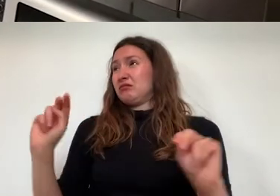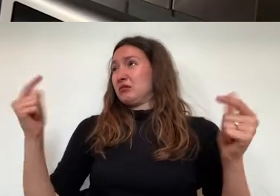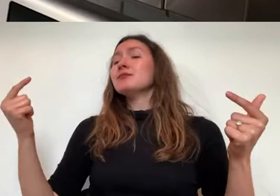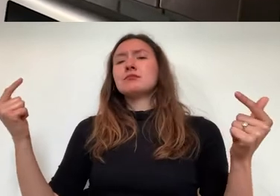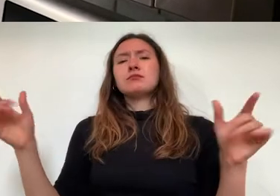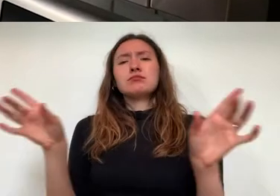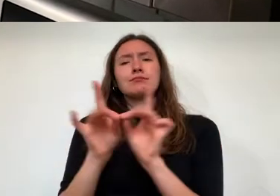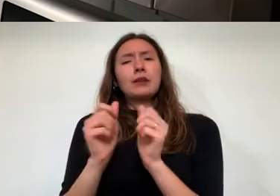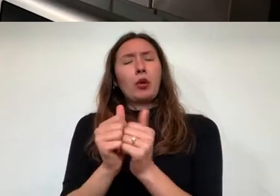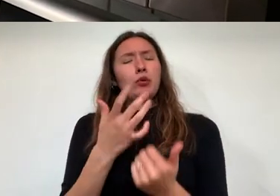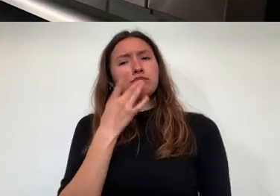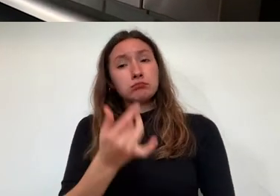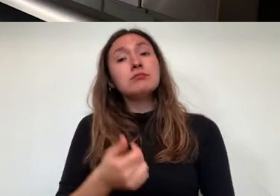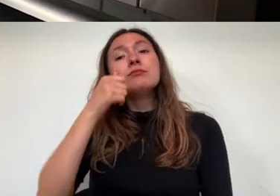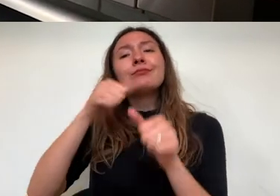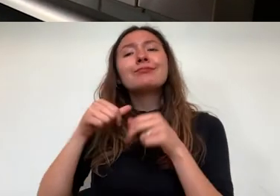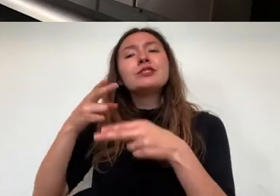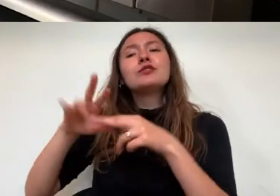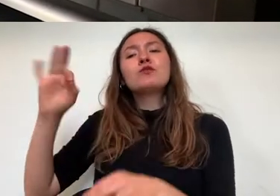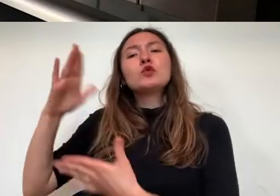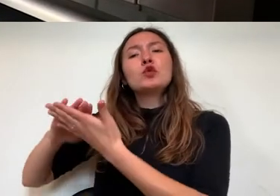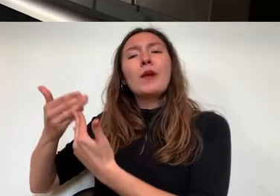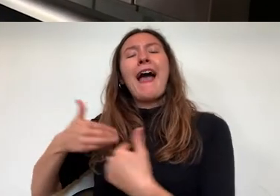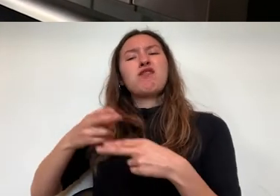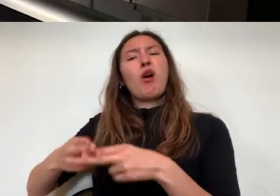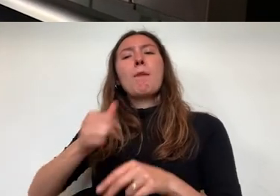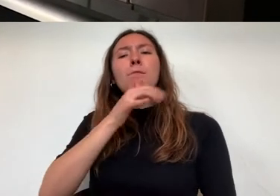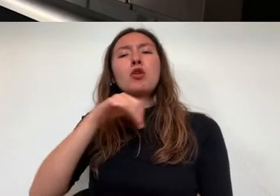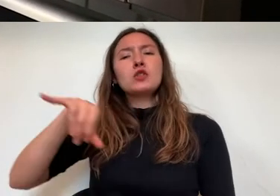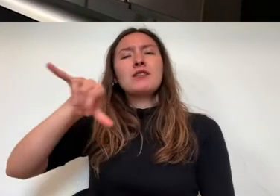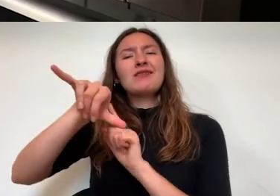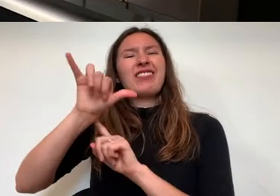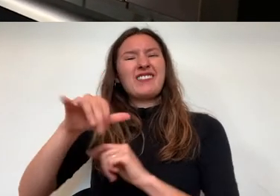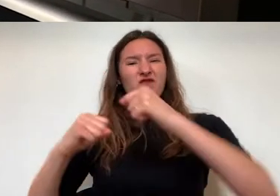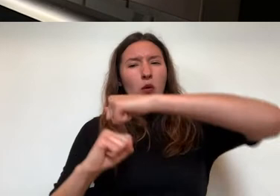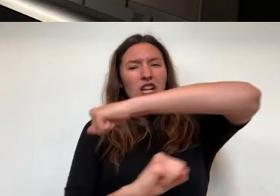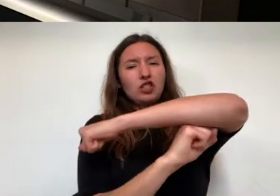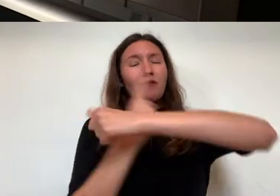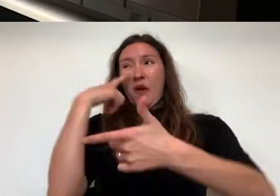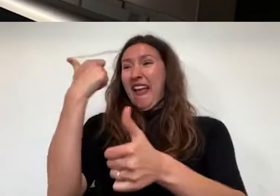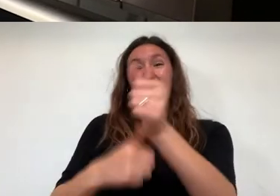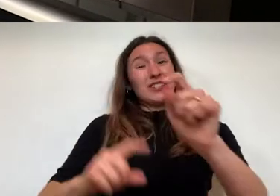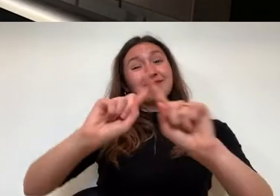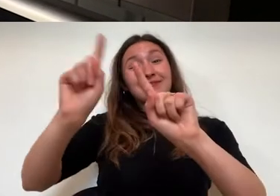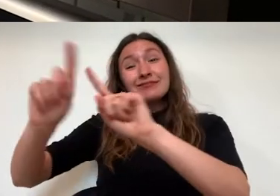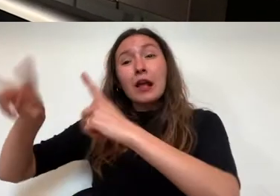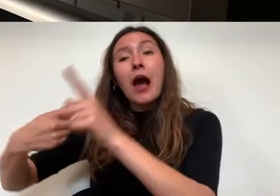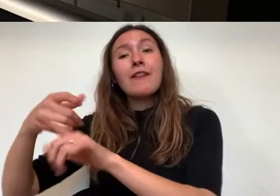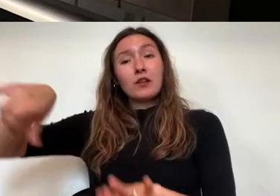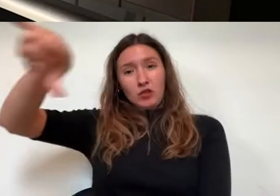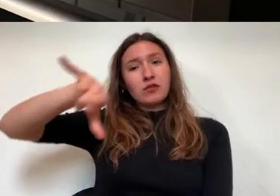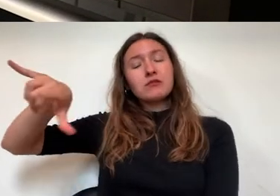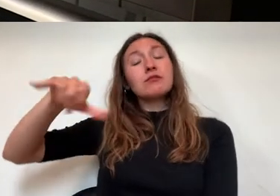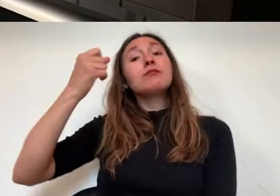there's mother sauces. They're basically the start of everything else. And four of the five of